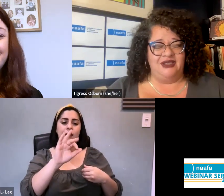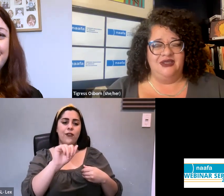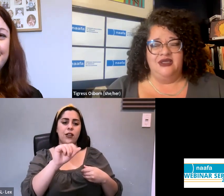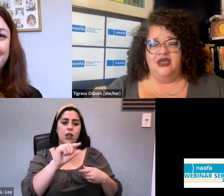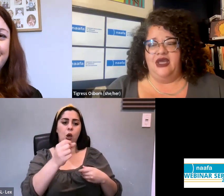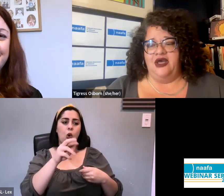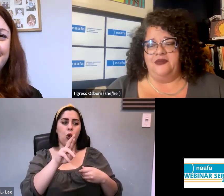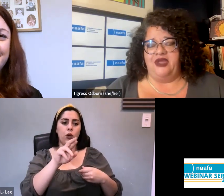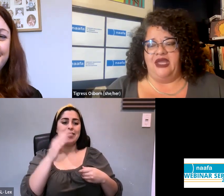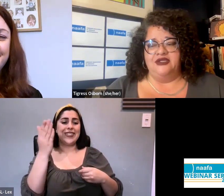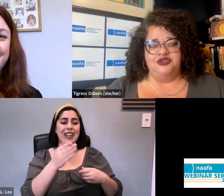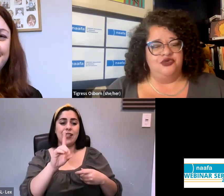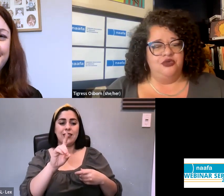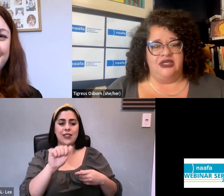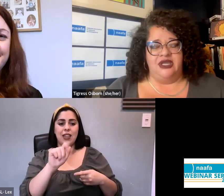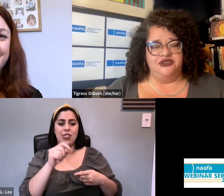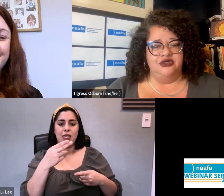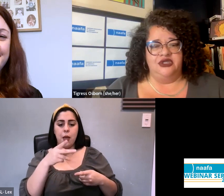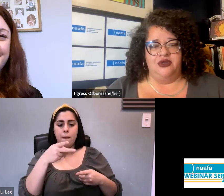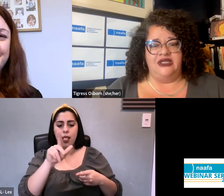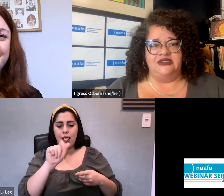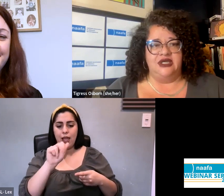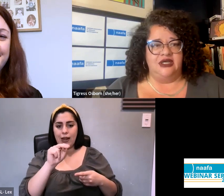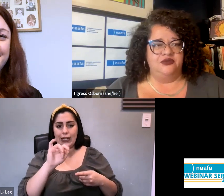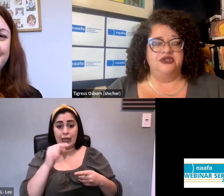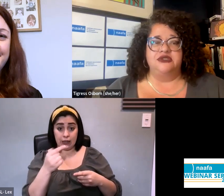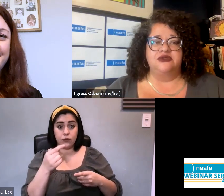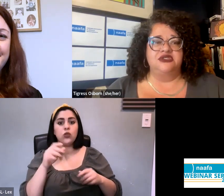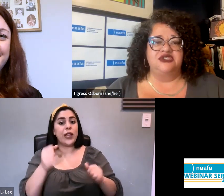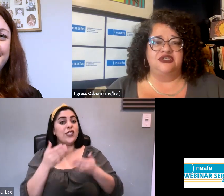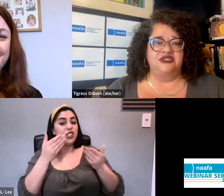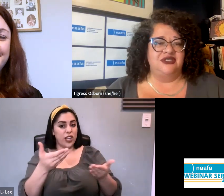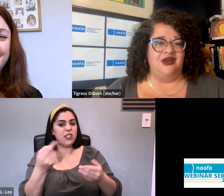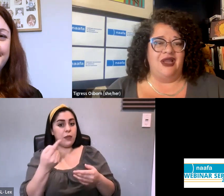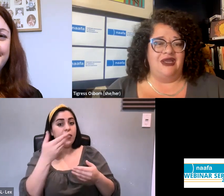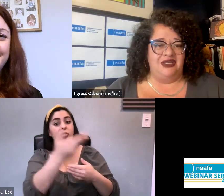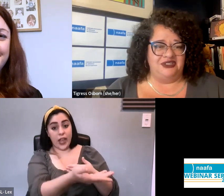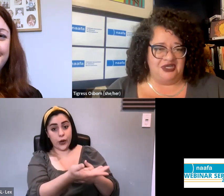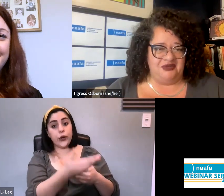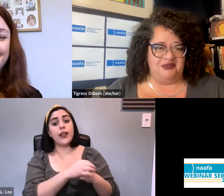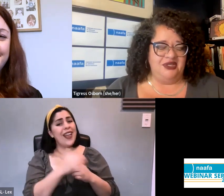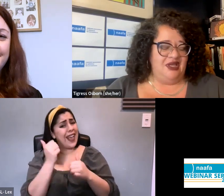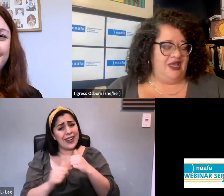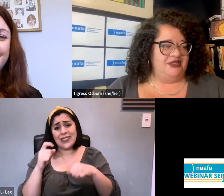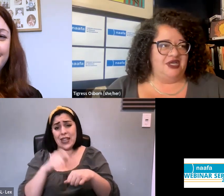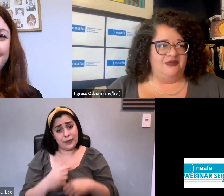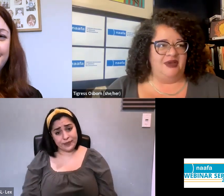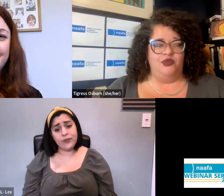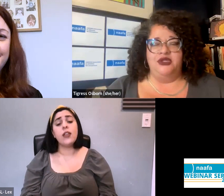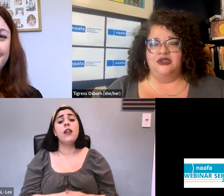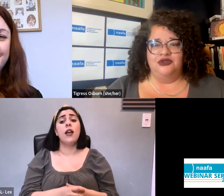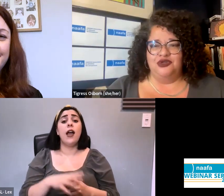nafa.org/death planning. And you can enter, any resources or suggestions there at any time.